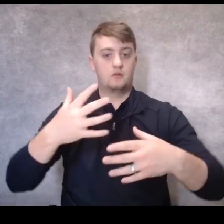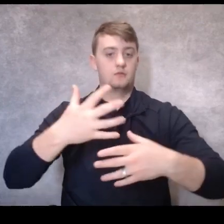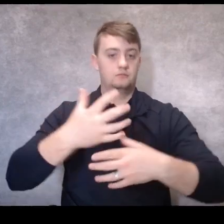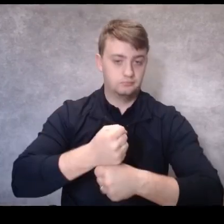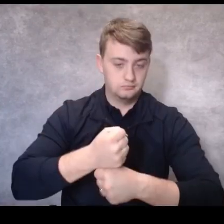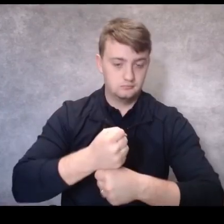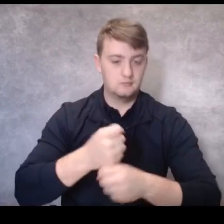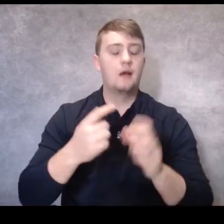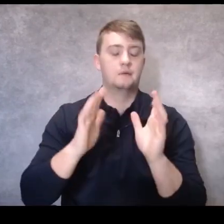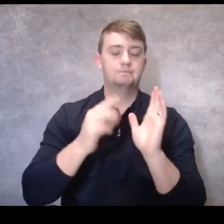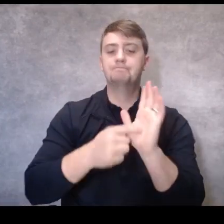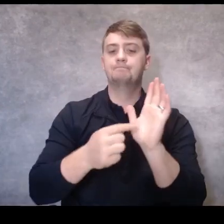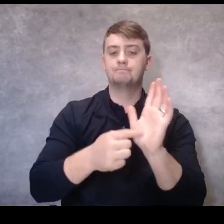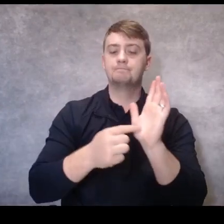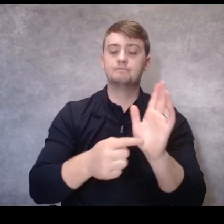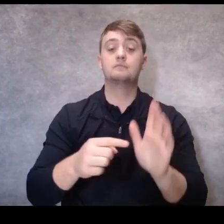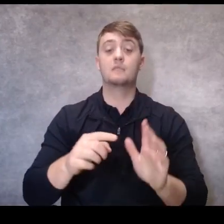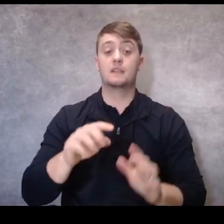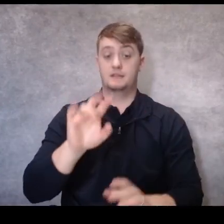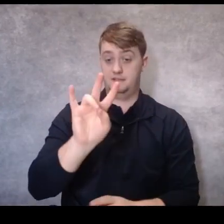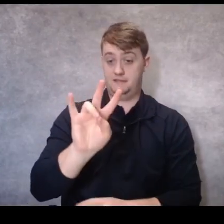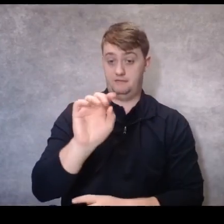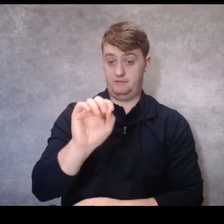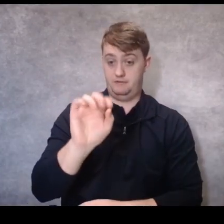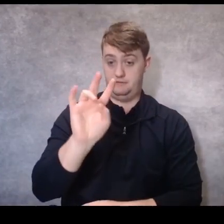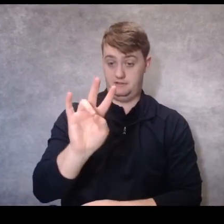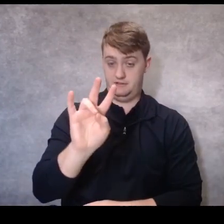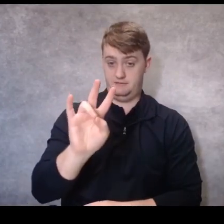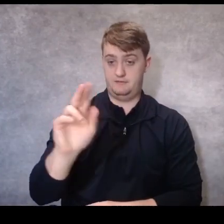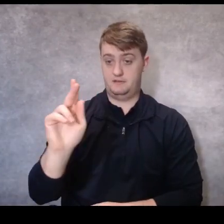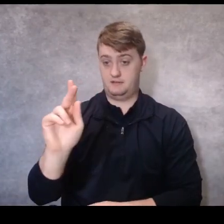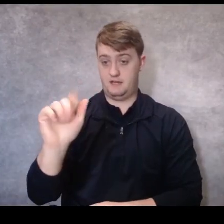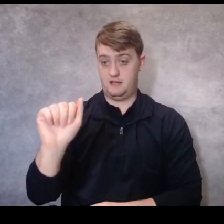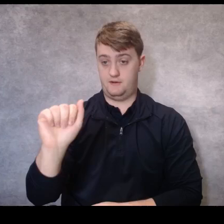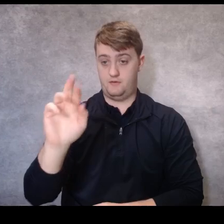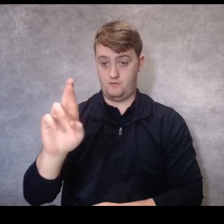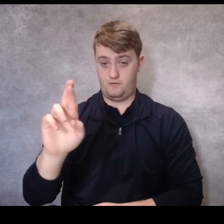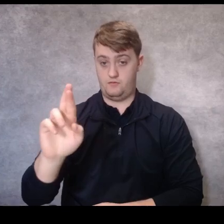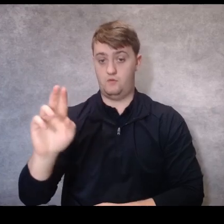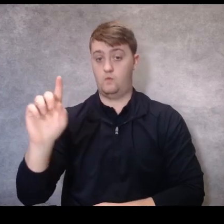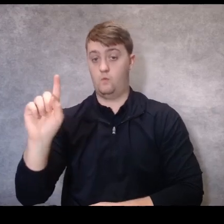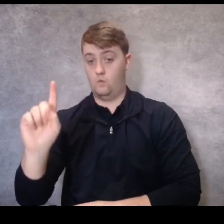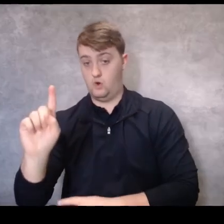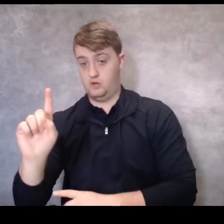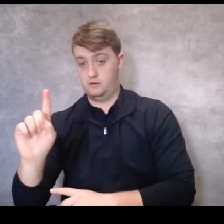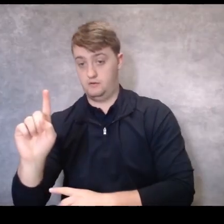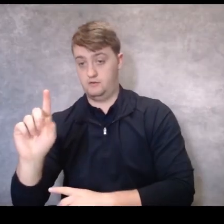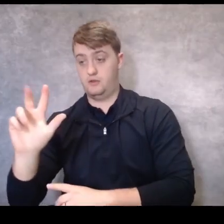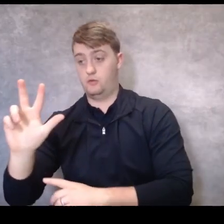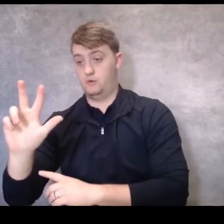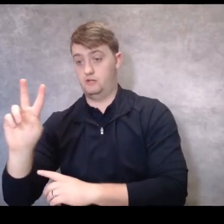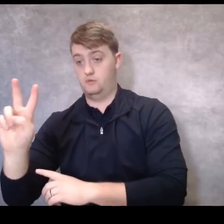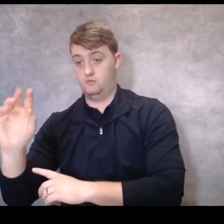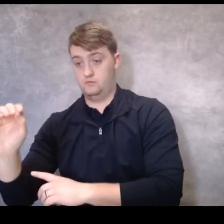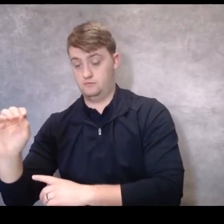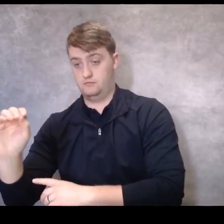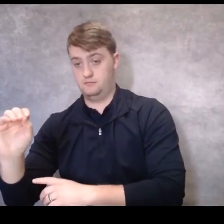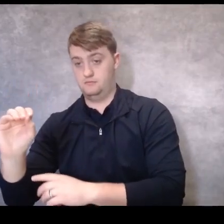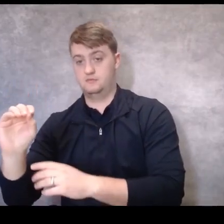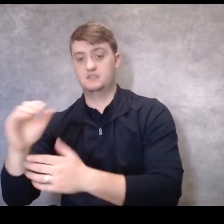is abbreviated. For example, 707 KAR 1